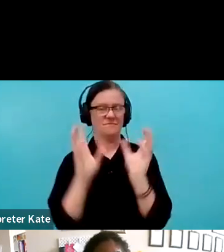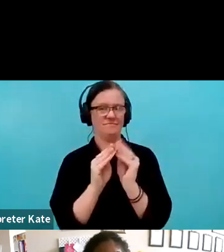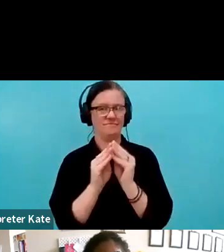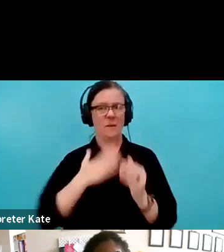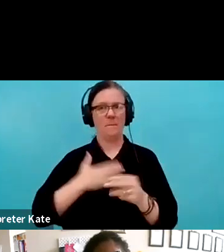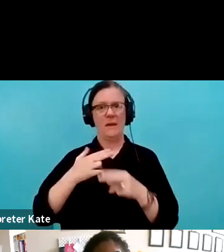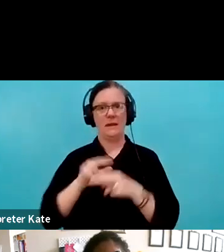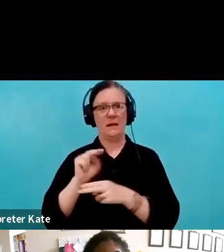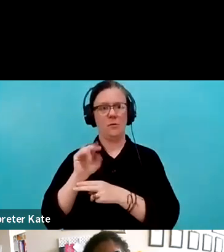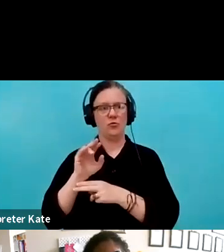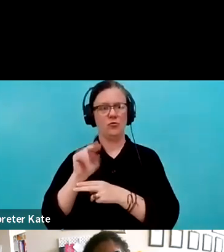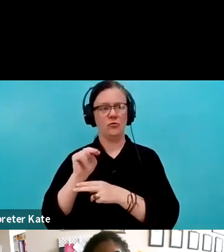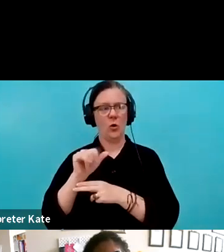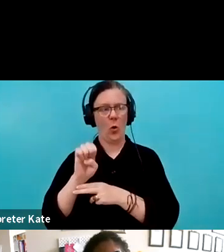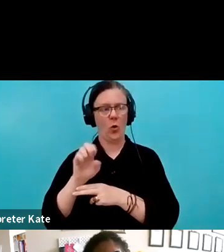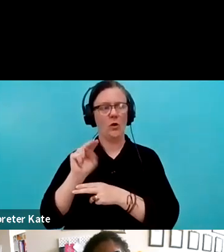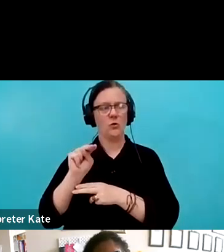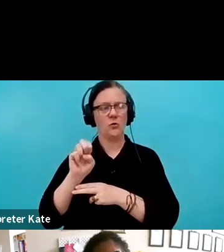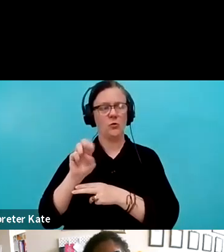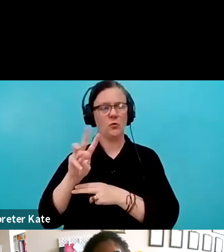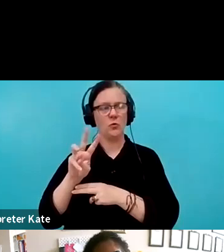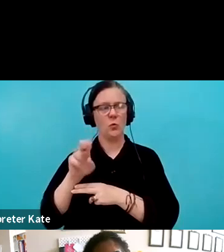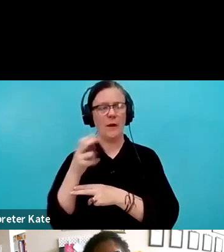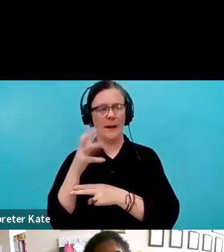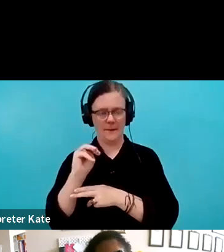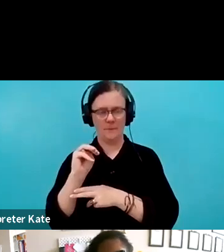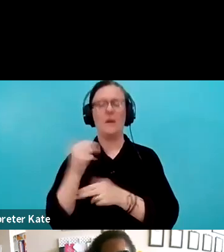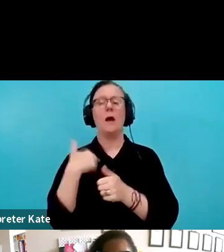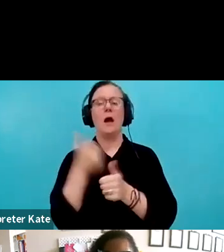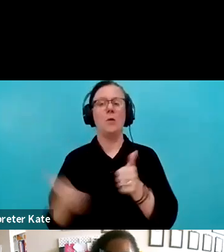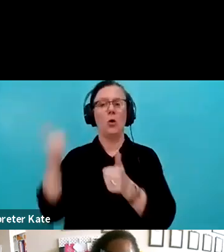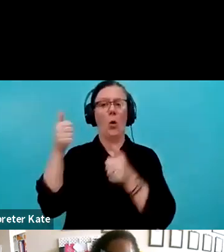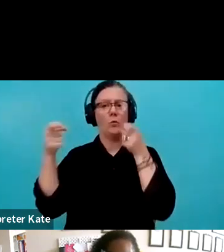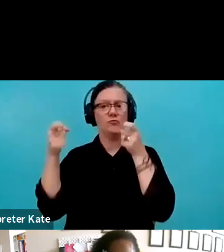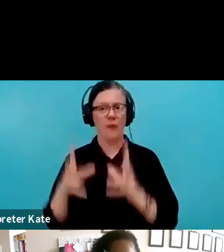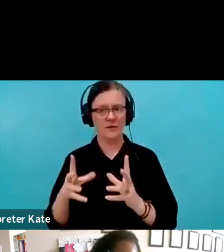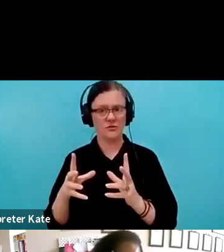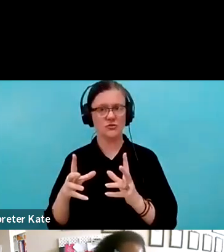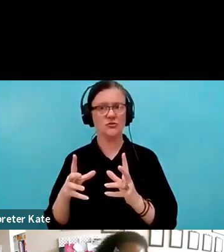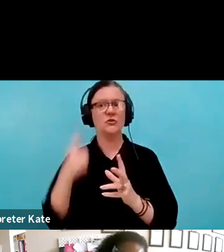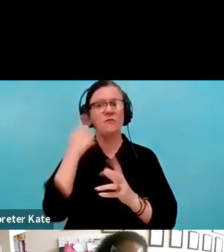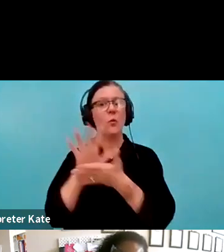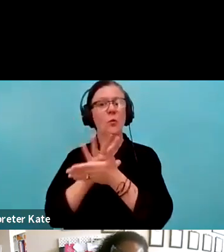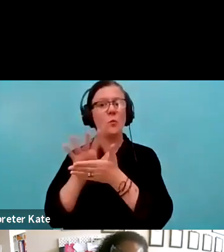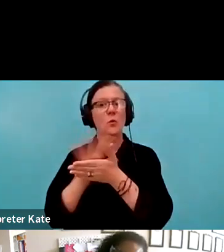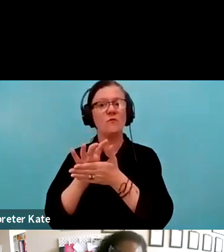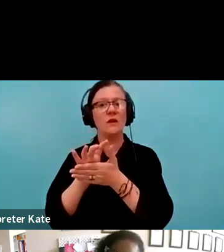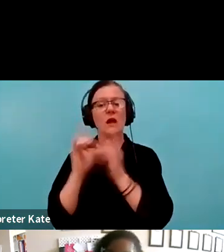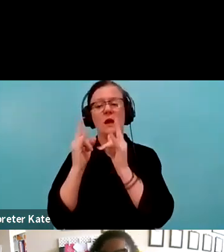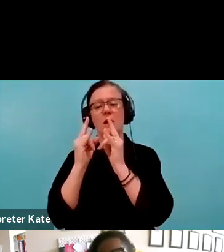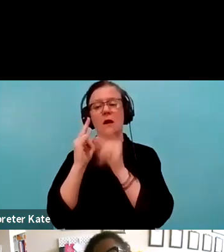I'm Nicole Newnham, and I'm one of the co-directors and producers of Crip Camp with Jim